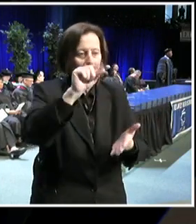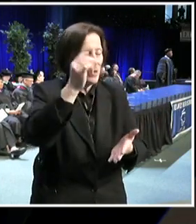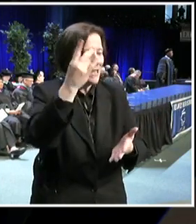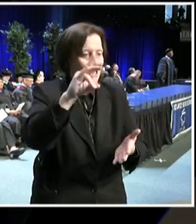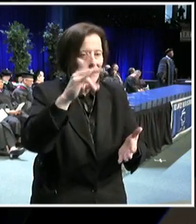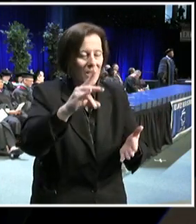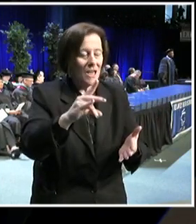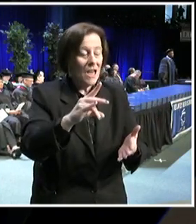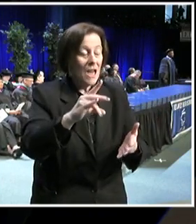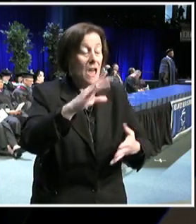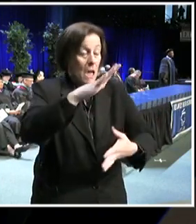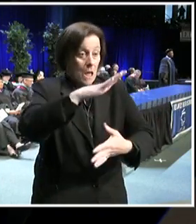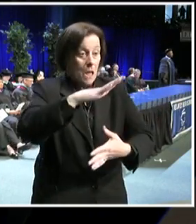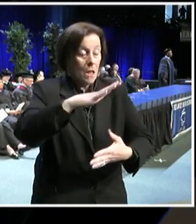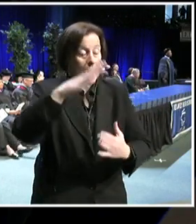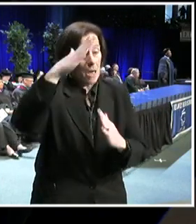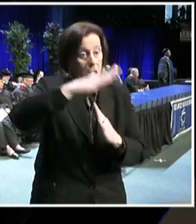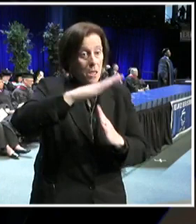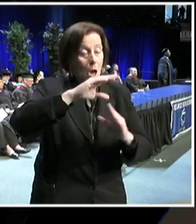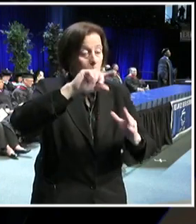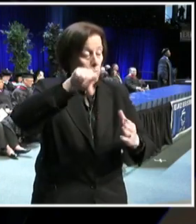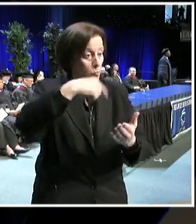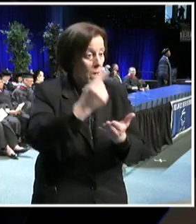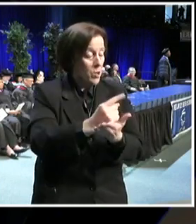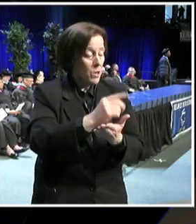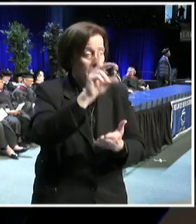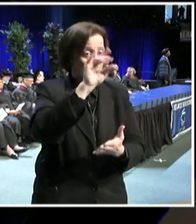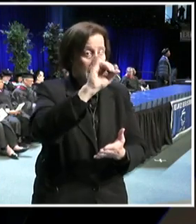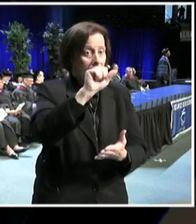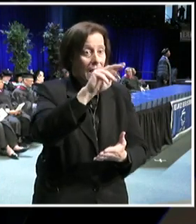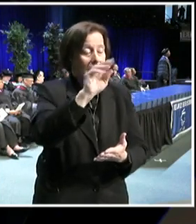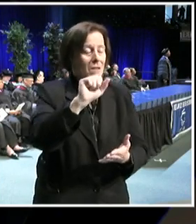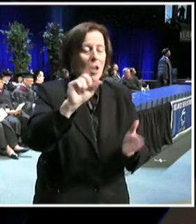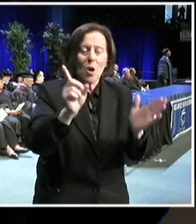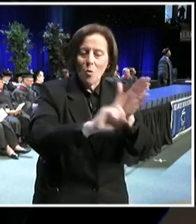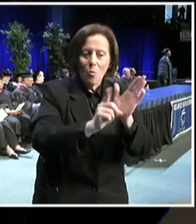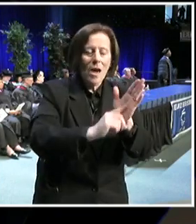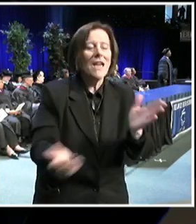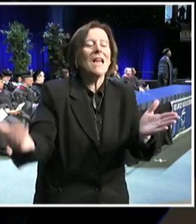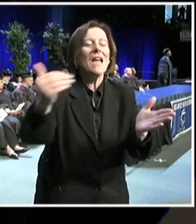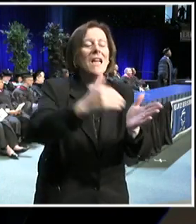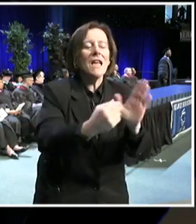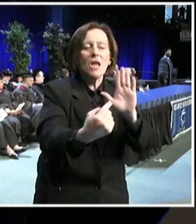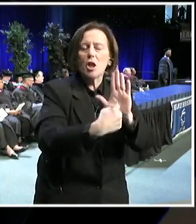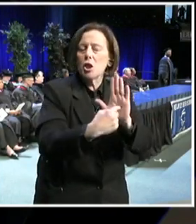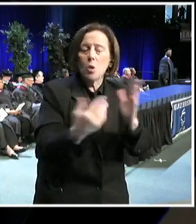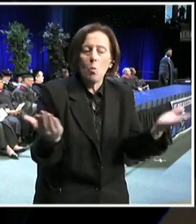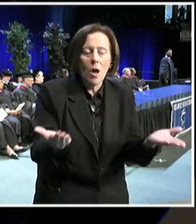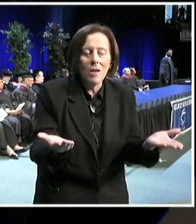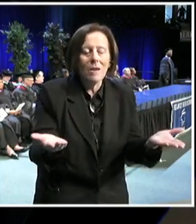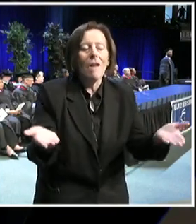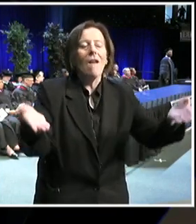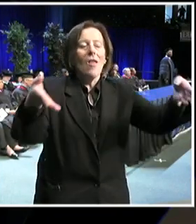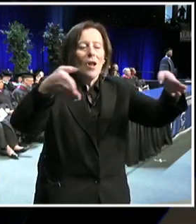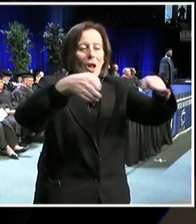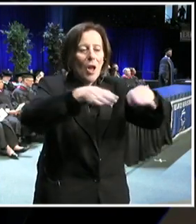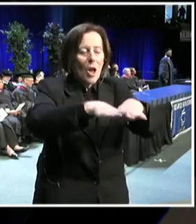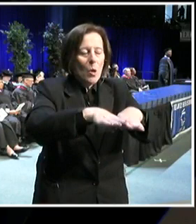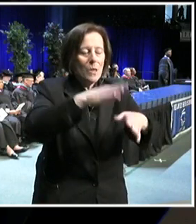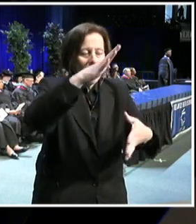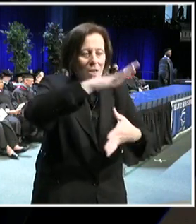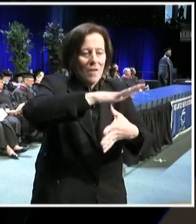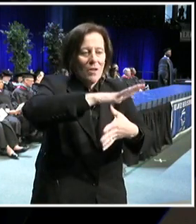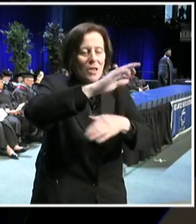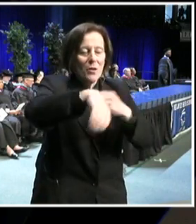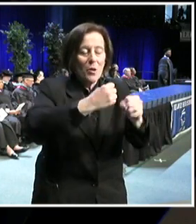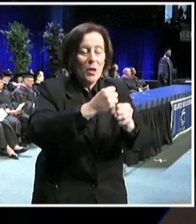your valedictorian, Dana Reyes, has rung the same bell to symbolize the closing of your senior year and